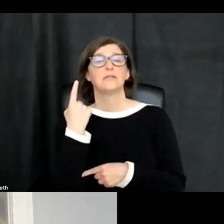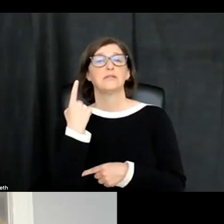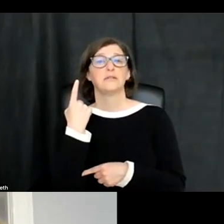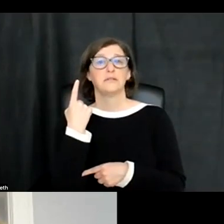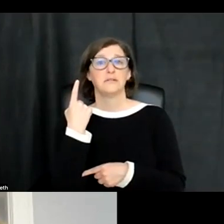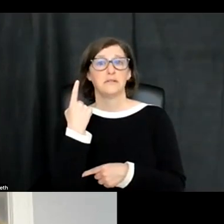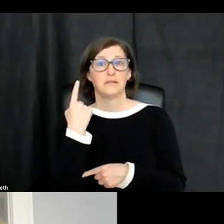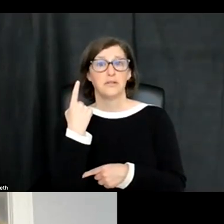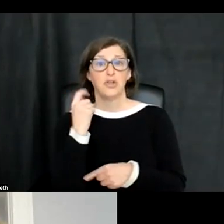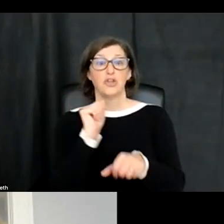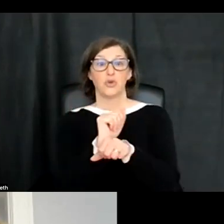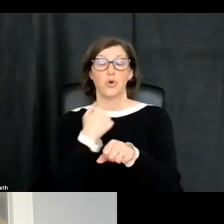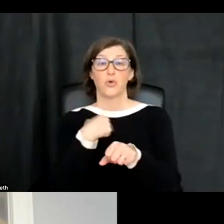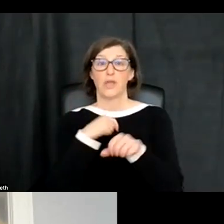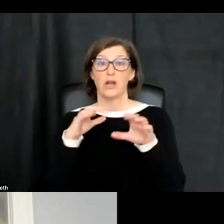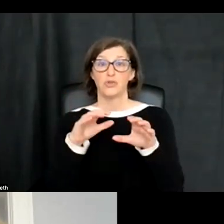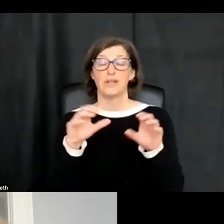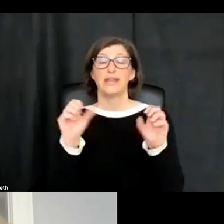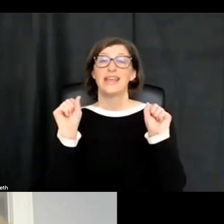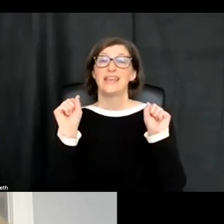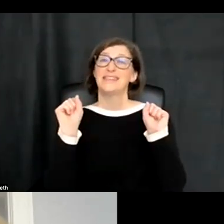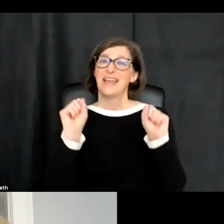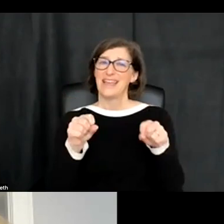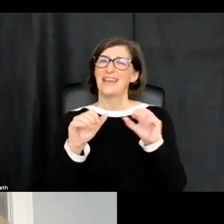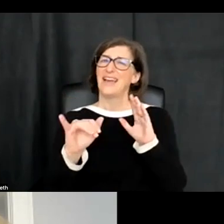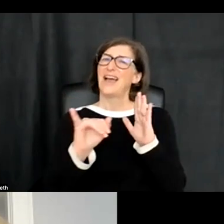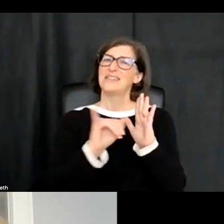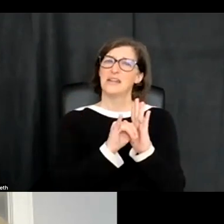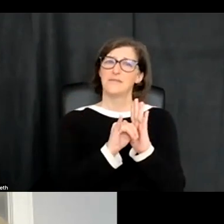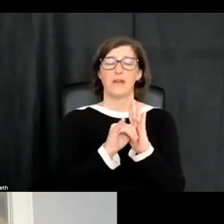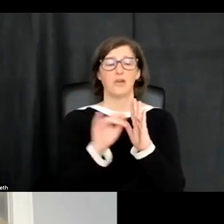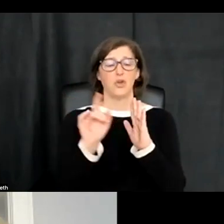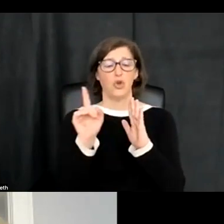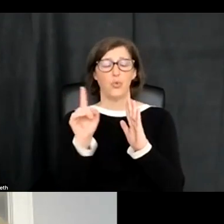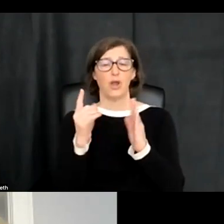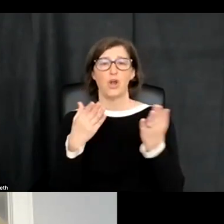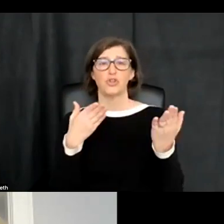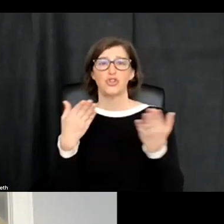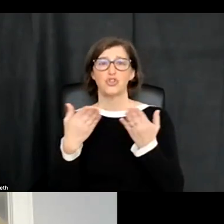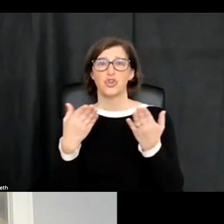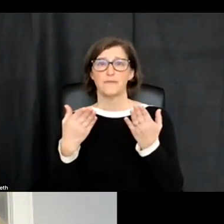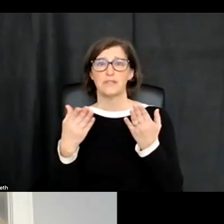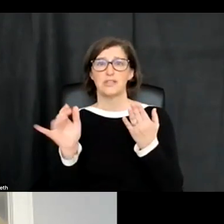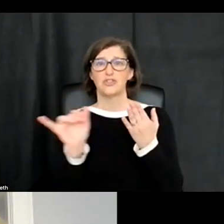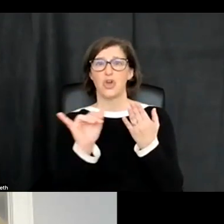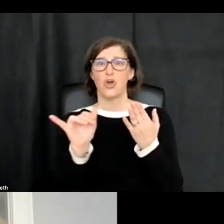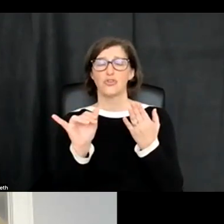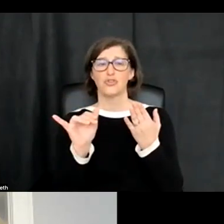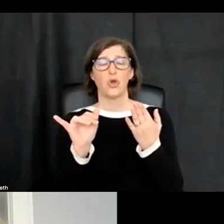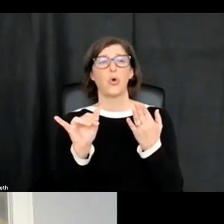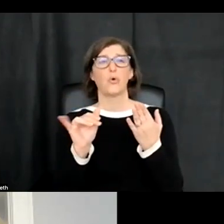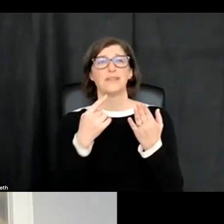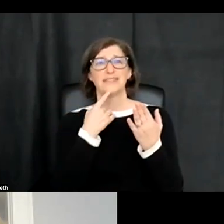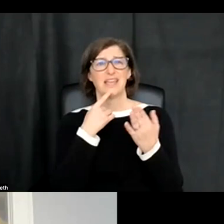the work we are doing, they are able to identify where the service provision is also lacking, what should be